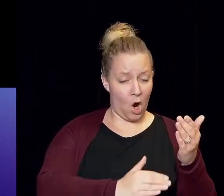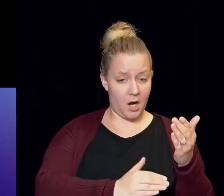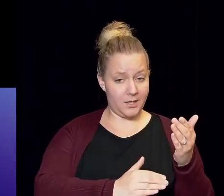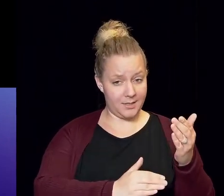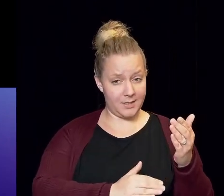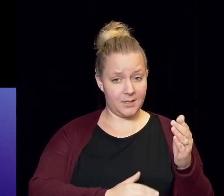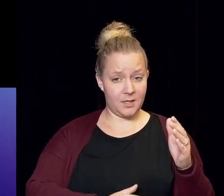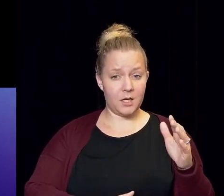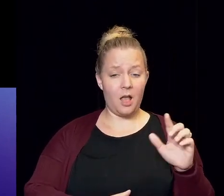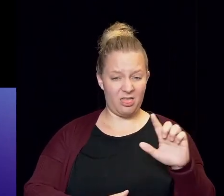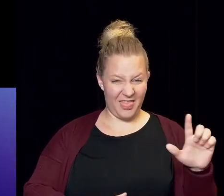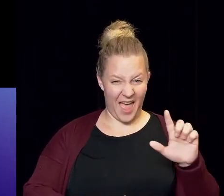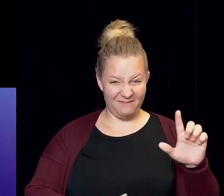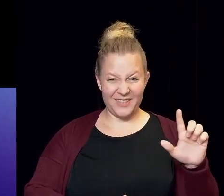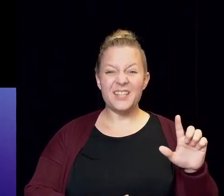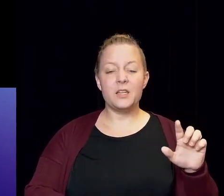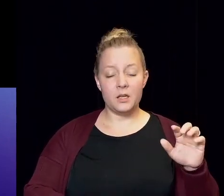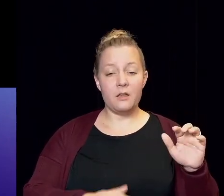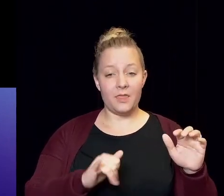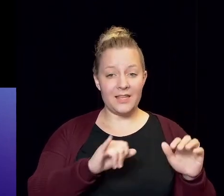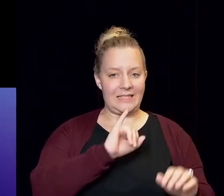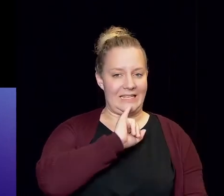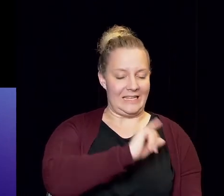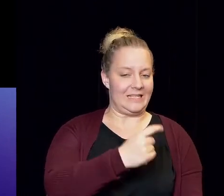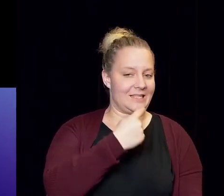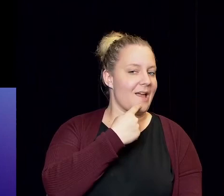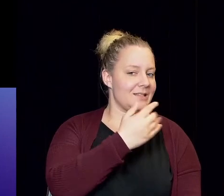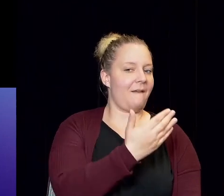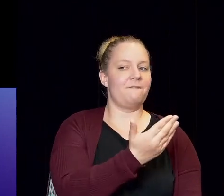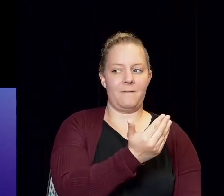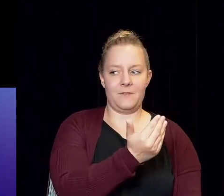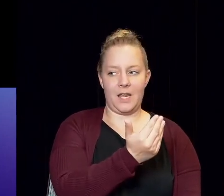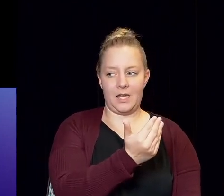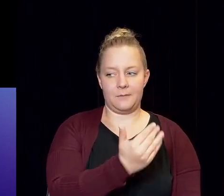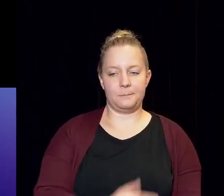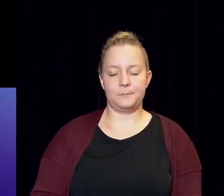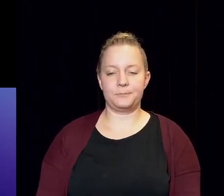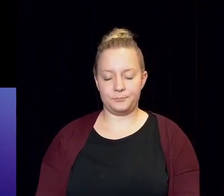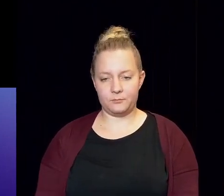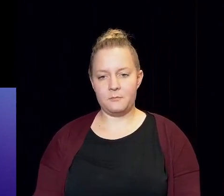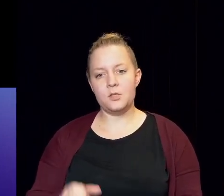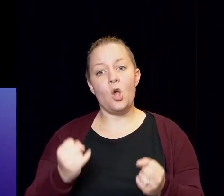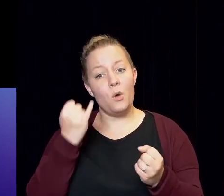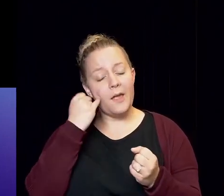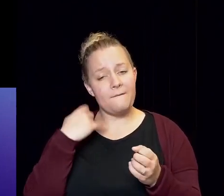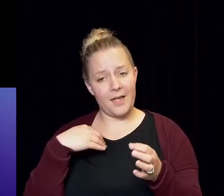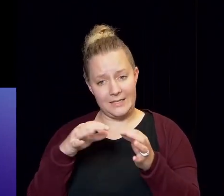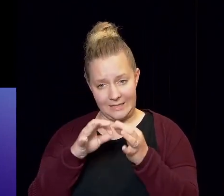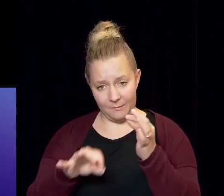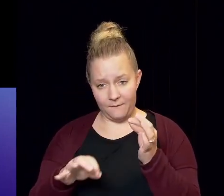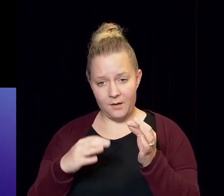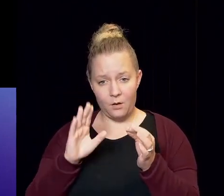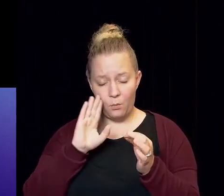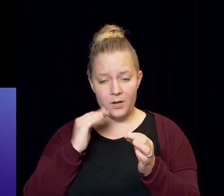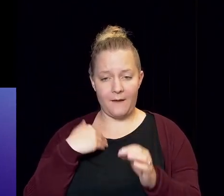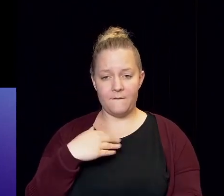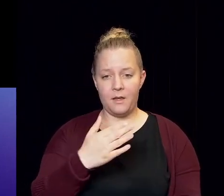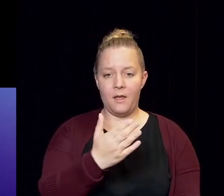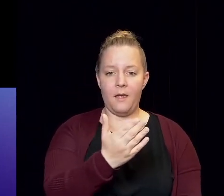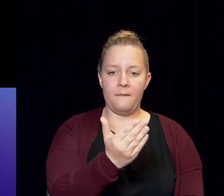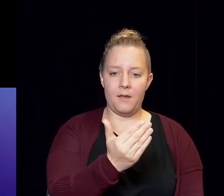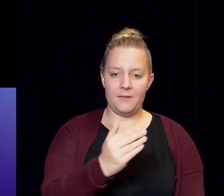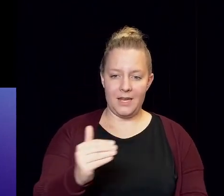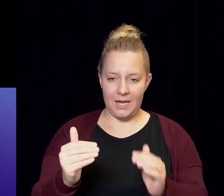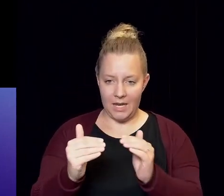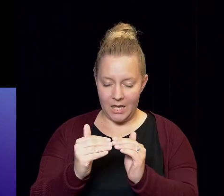the equal sign is what the is says, and that is 15. So if I was going to simplify this down, I would have 15